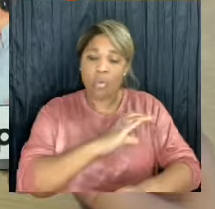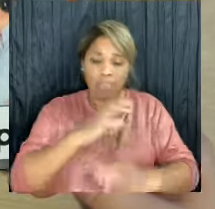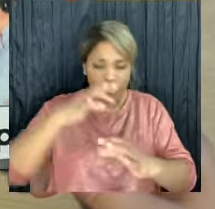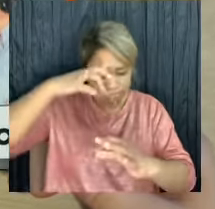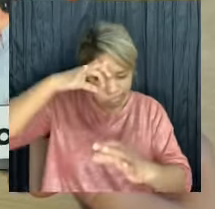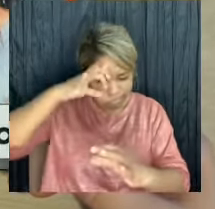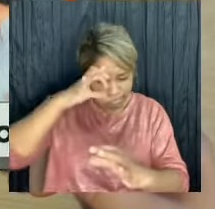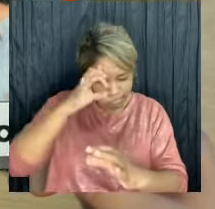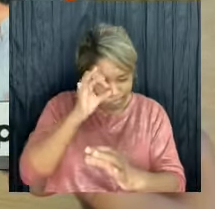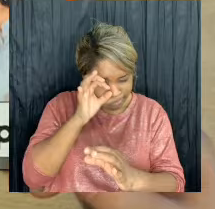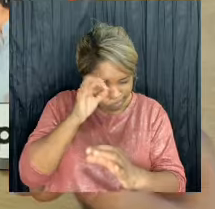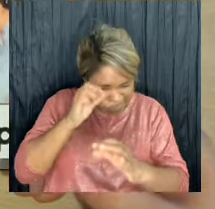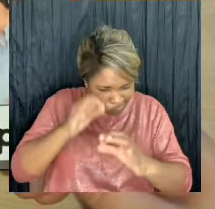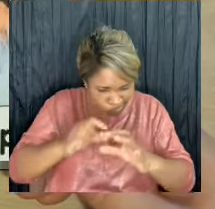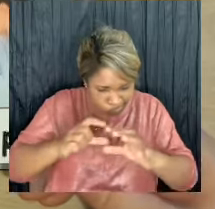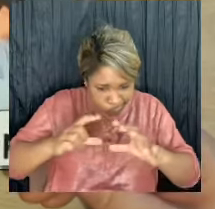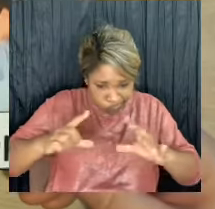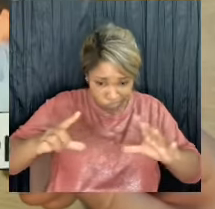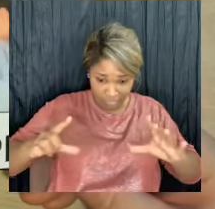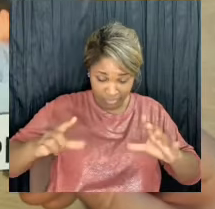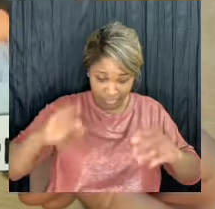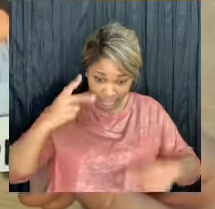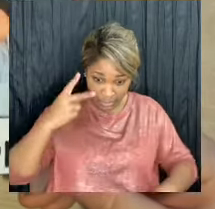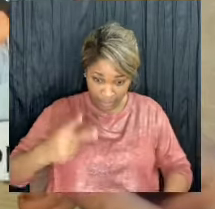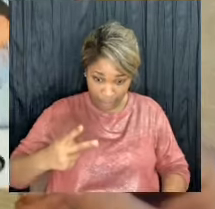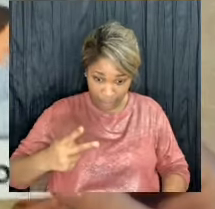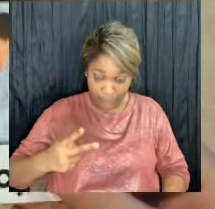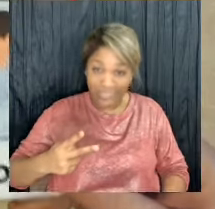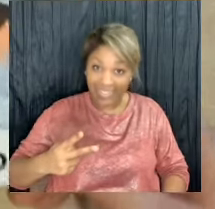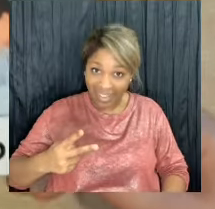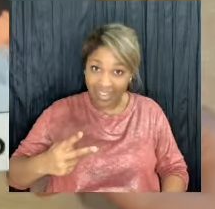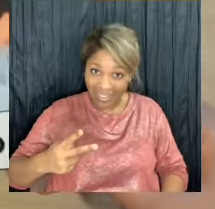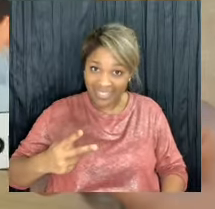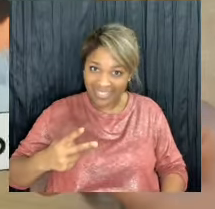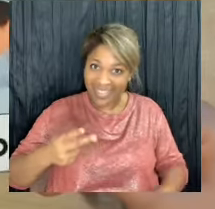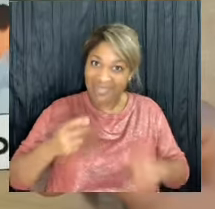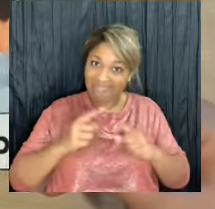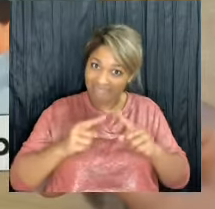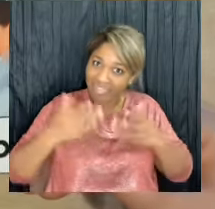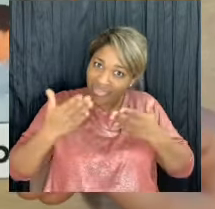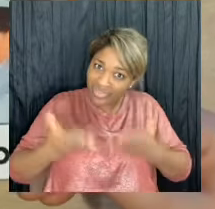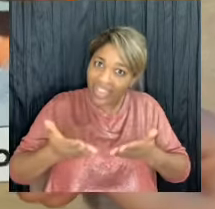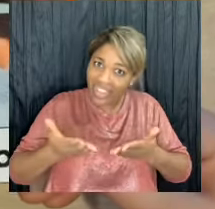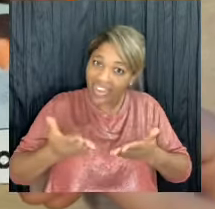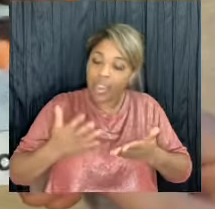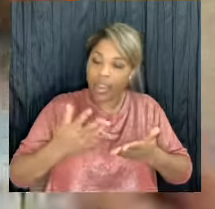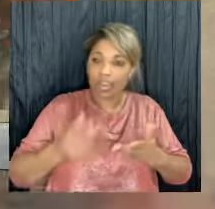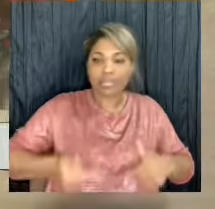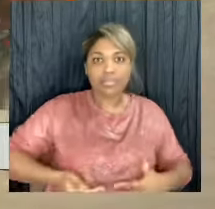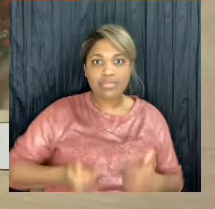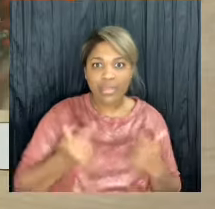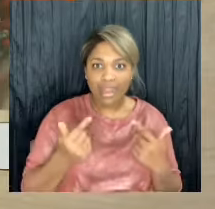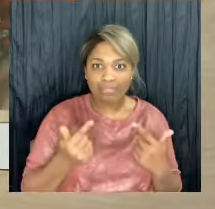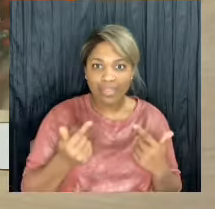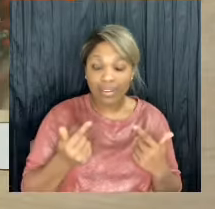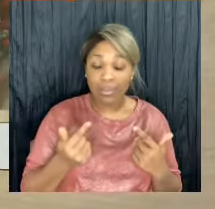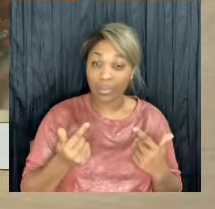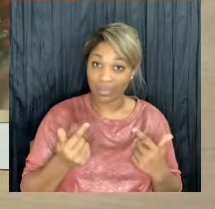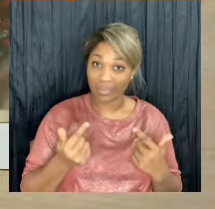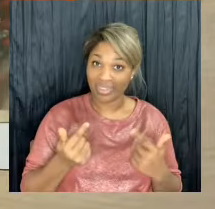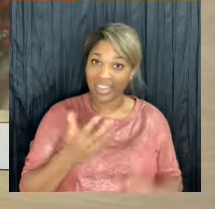microscope to be able to see them. But they're still there, and they're alive.